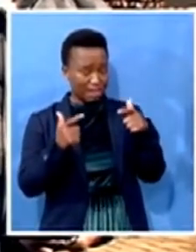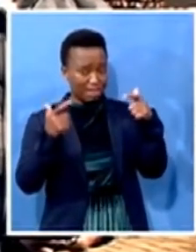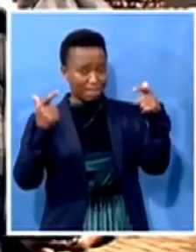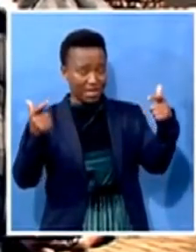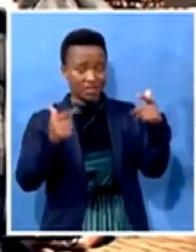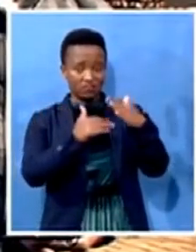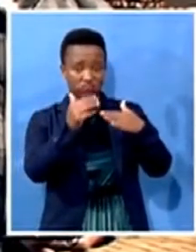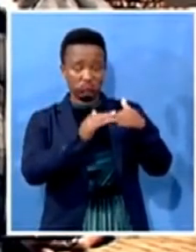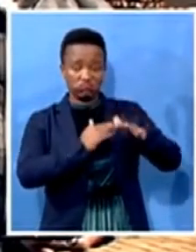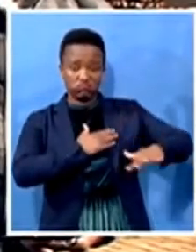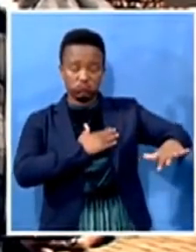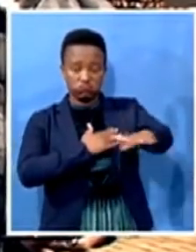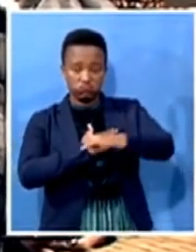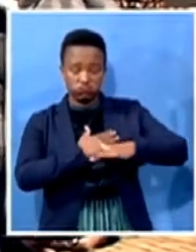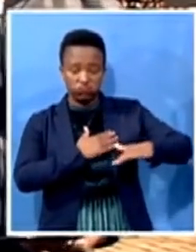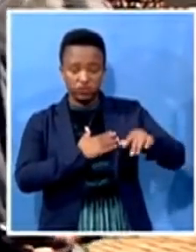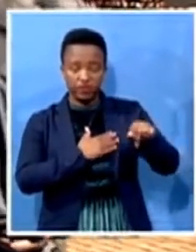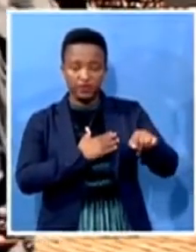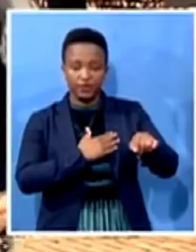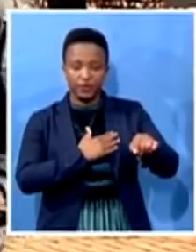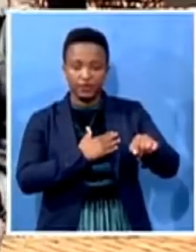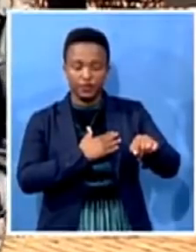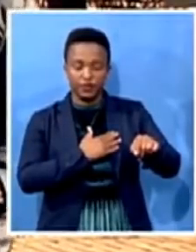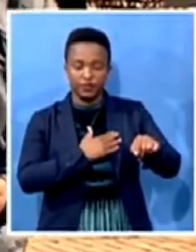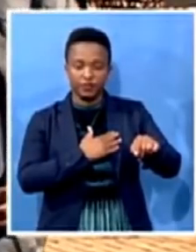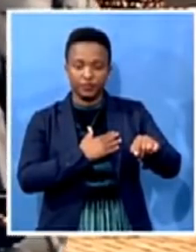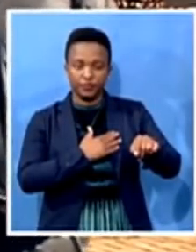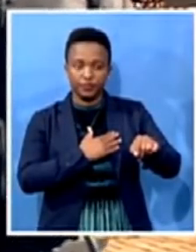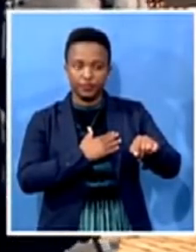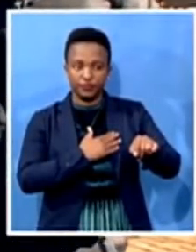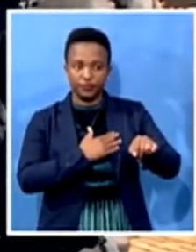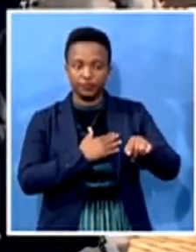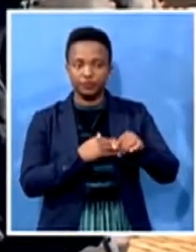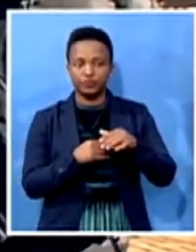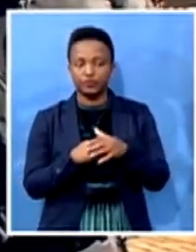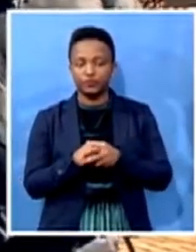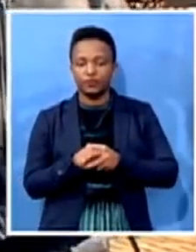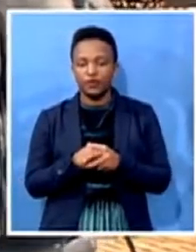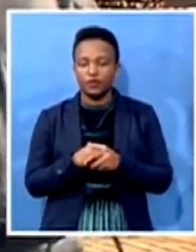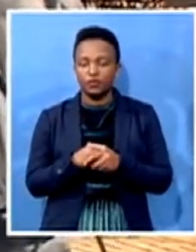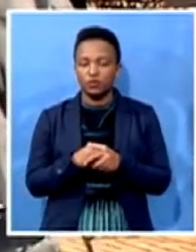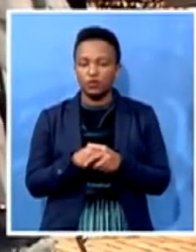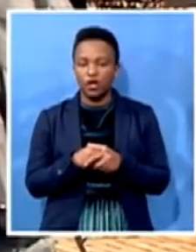you have to build within a space of 2 months. Thank you.